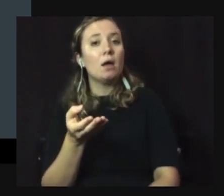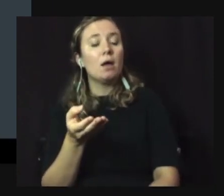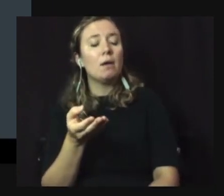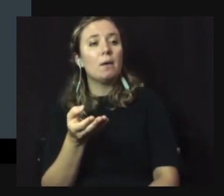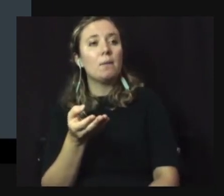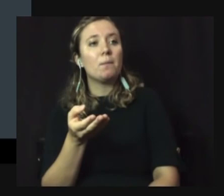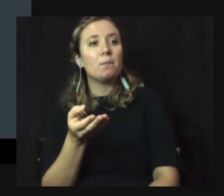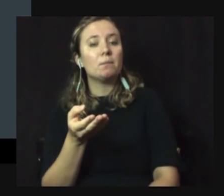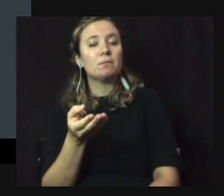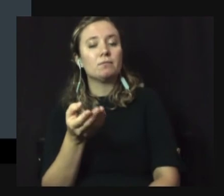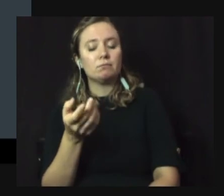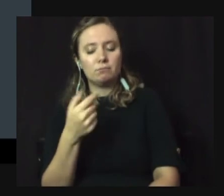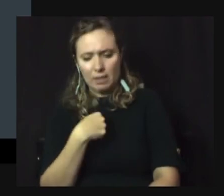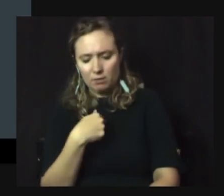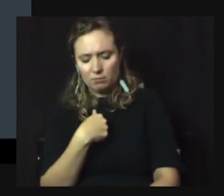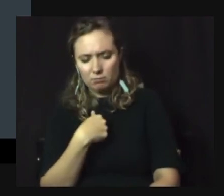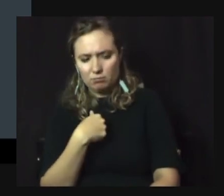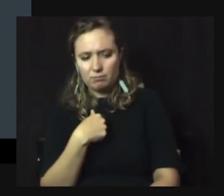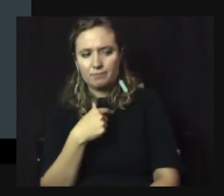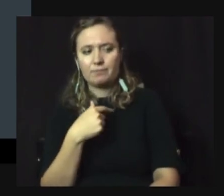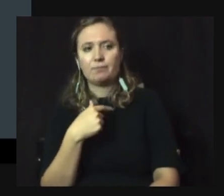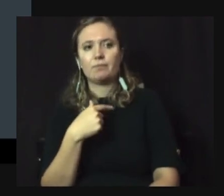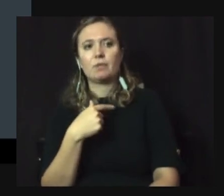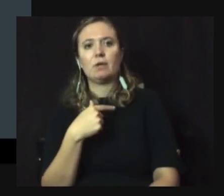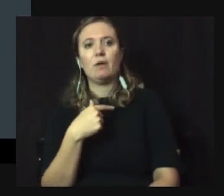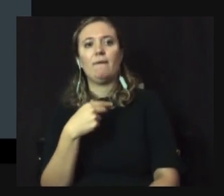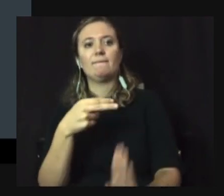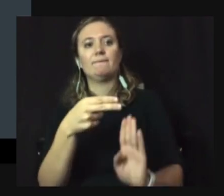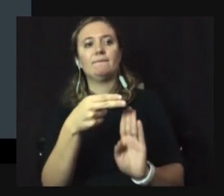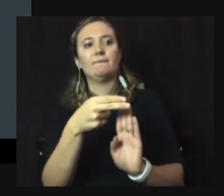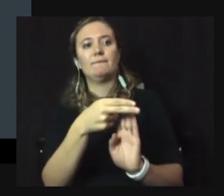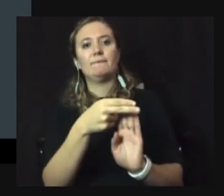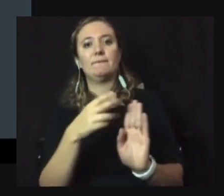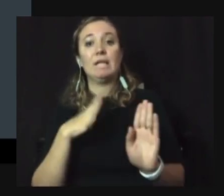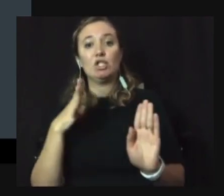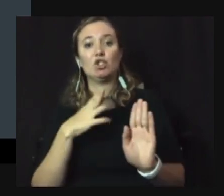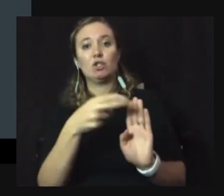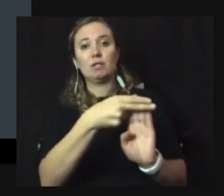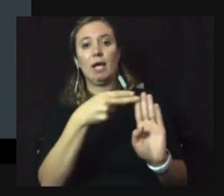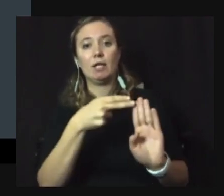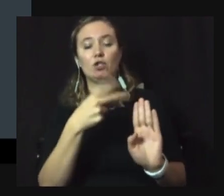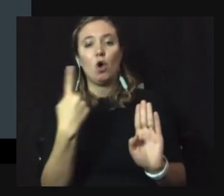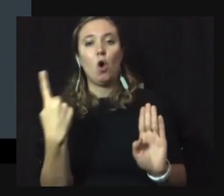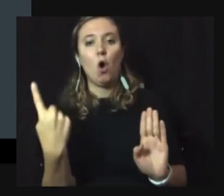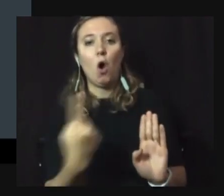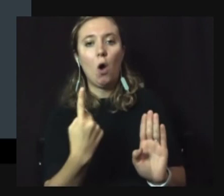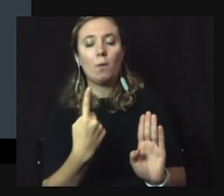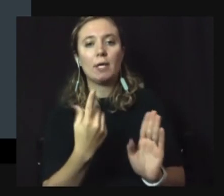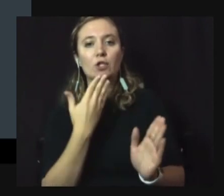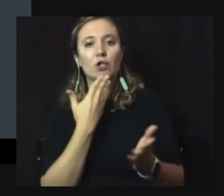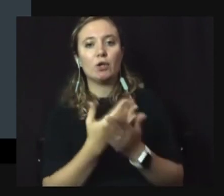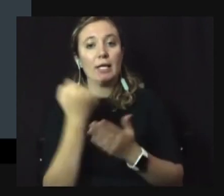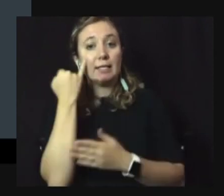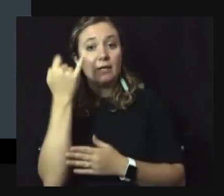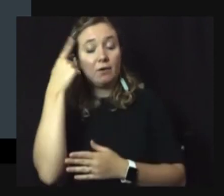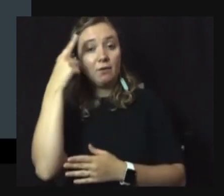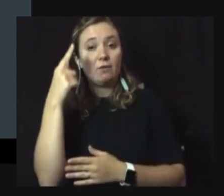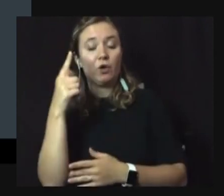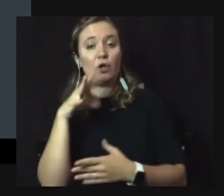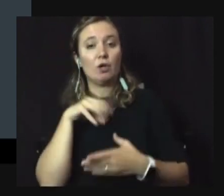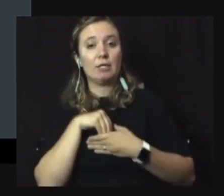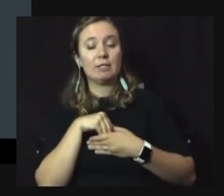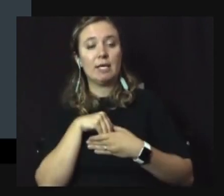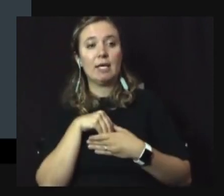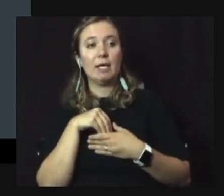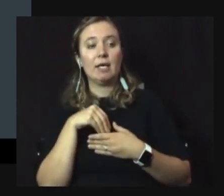Do I think official diagnosis is always a good idea for an autistic children? My daughter can pass, so we are